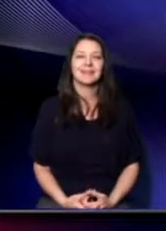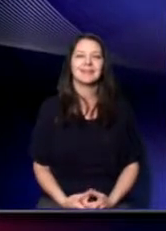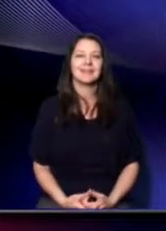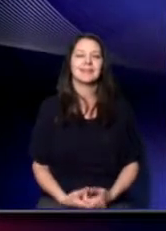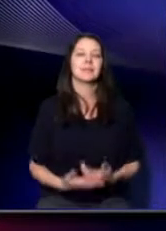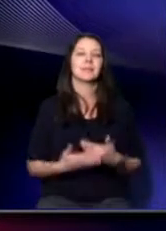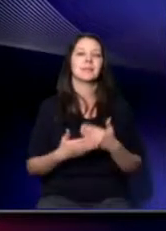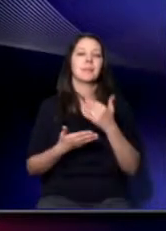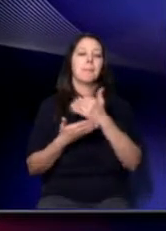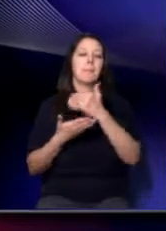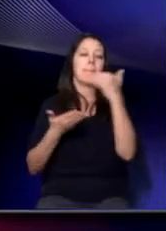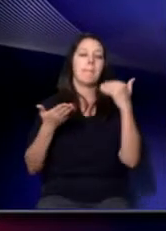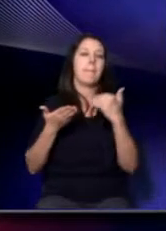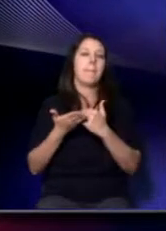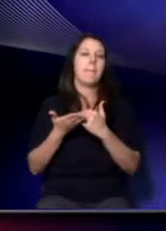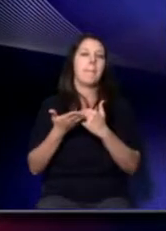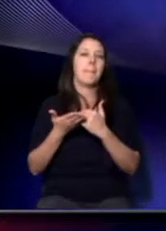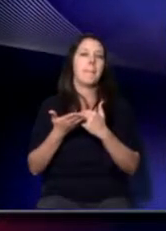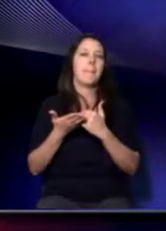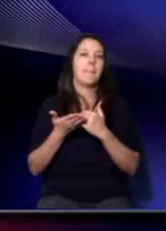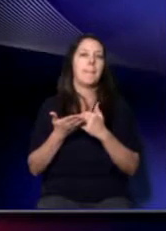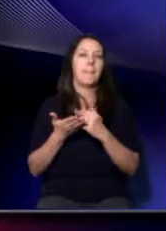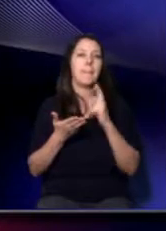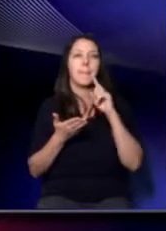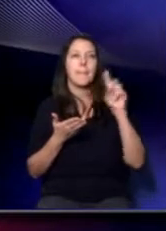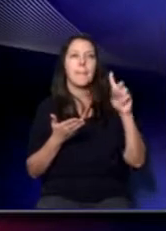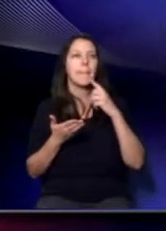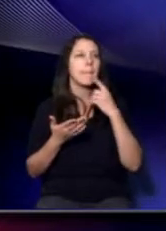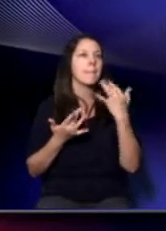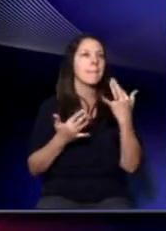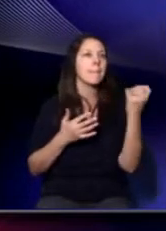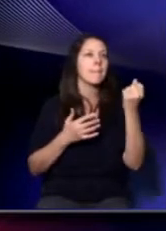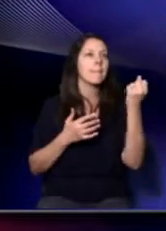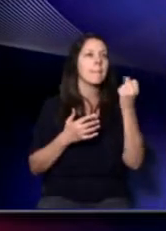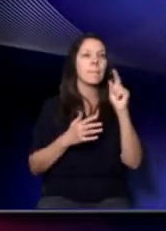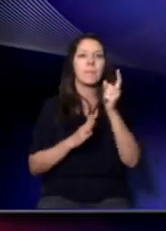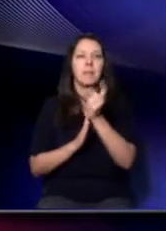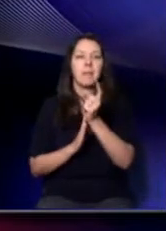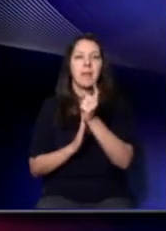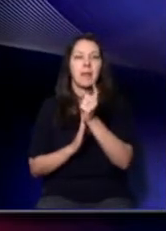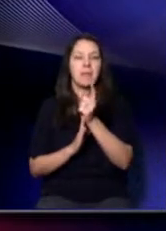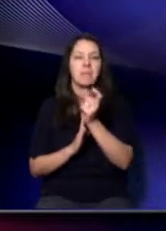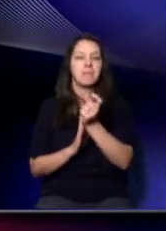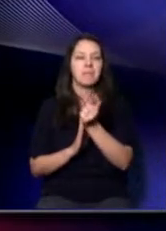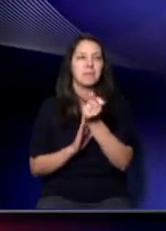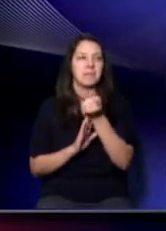Next item is 7.01. One moment, please, Mr. President.